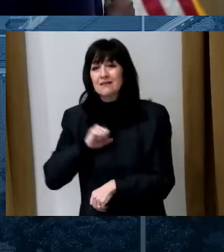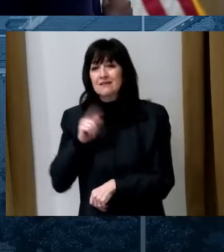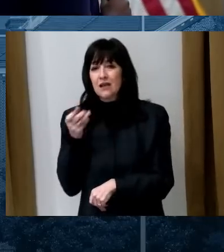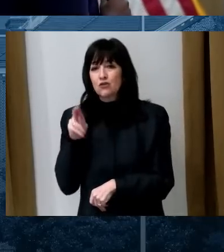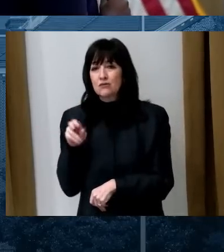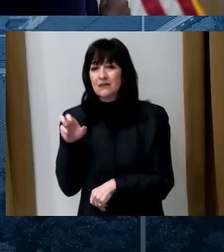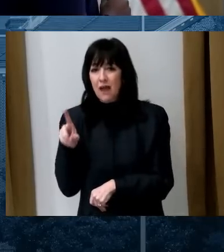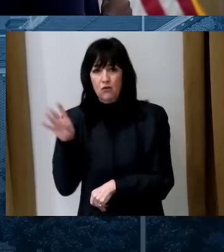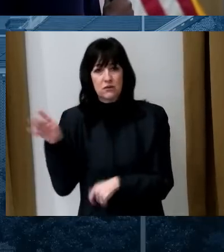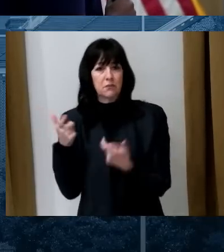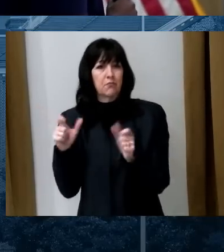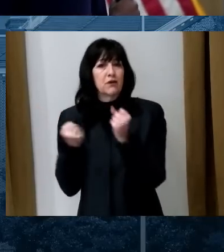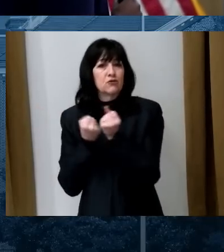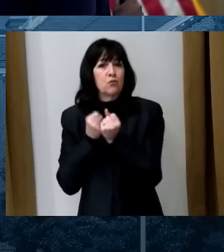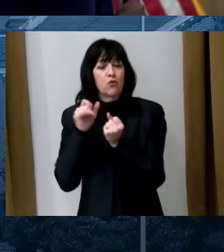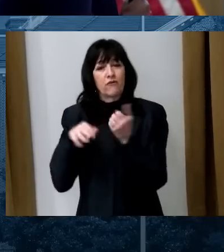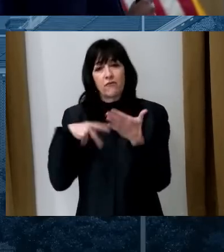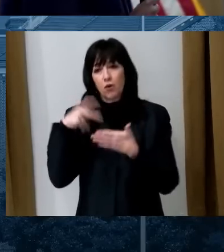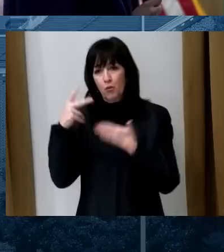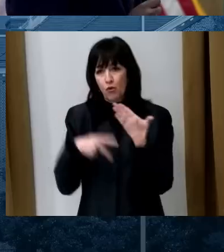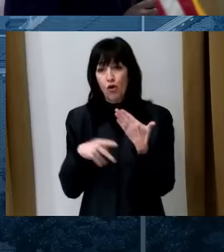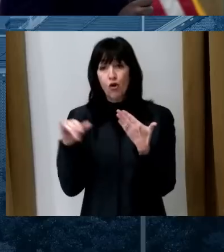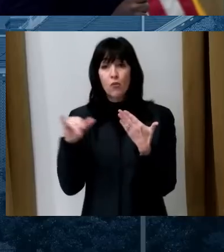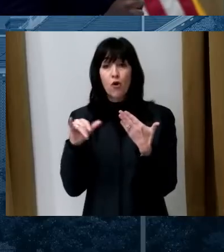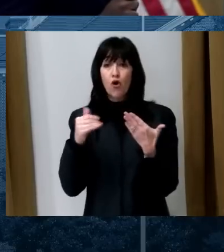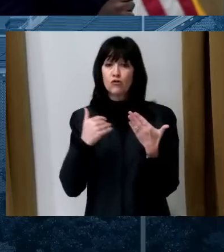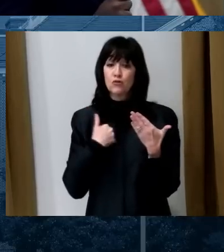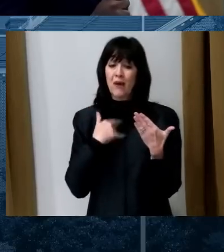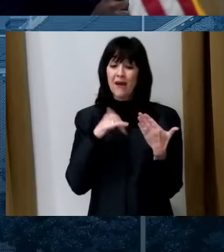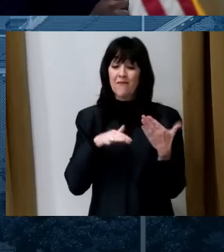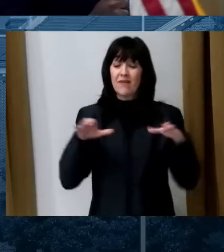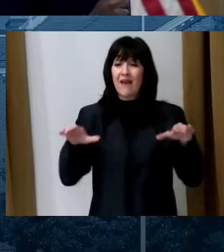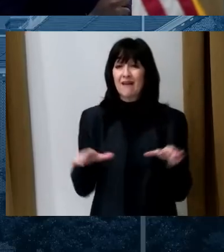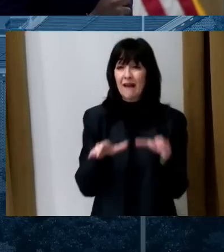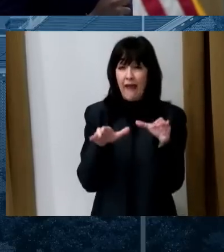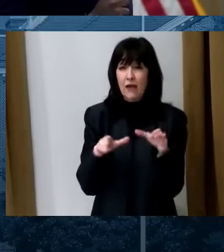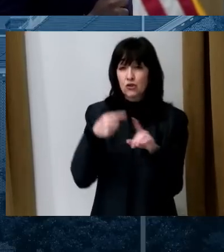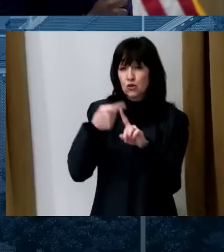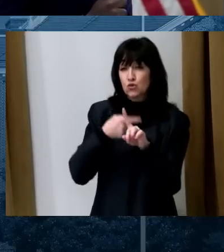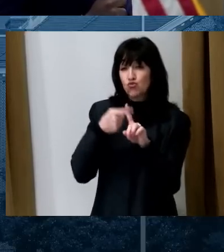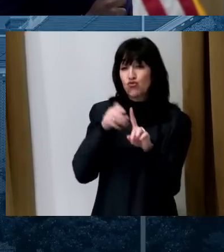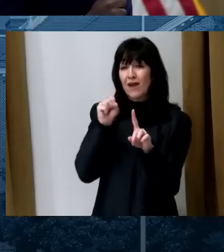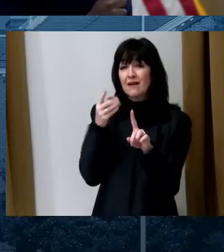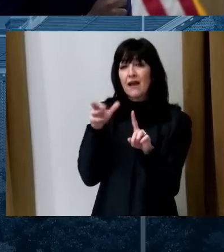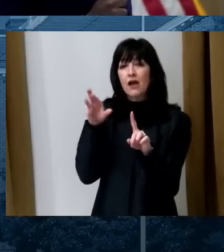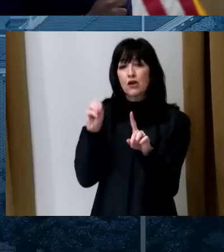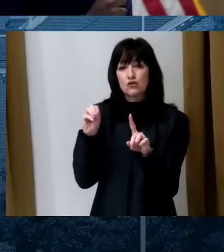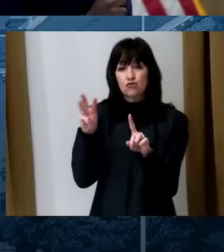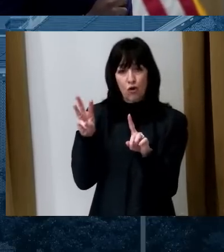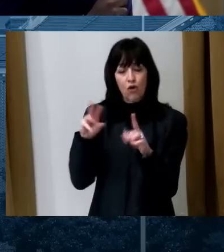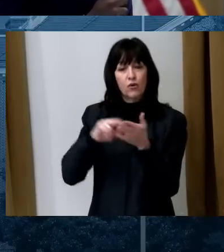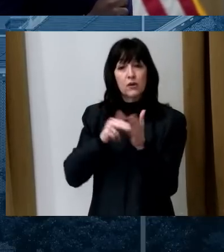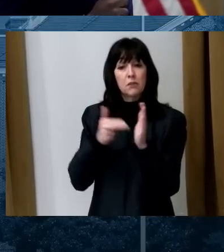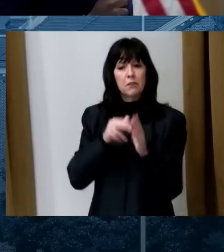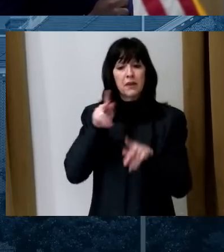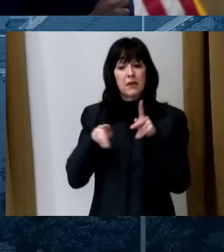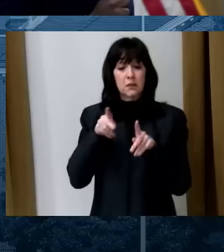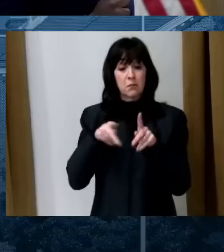and also the action to rent escrow, which is introduced